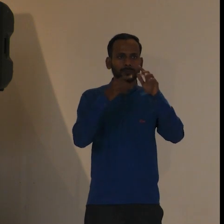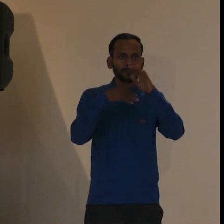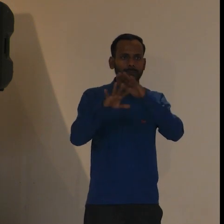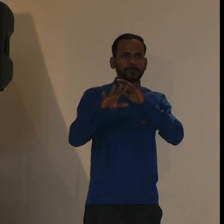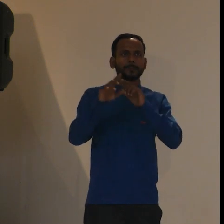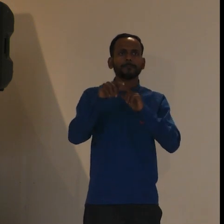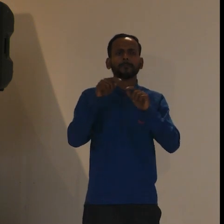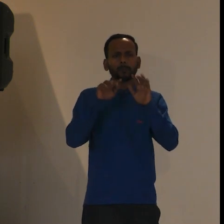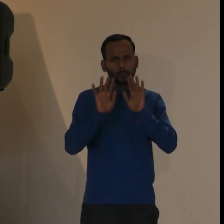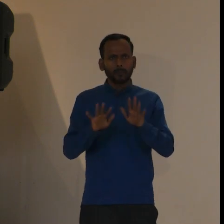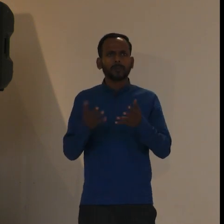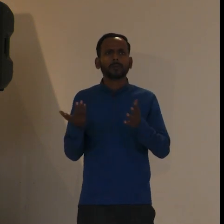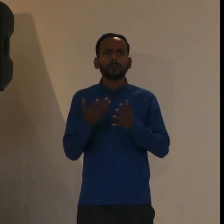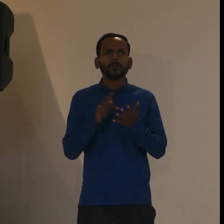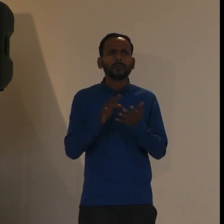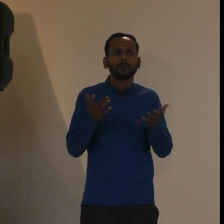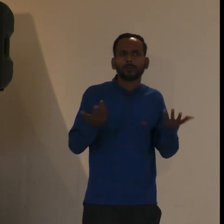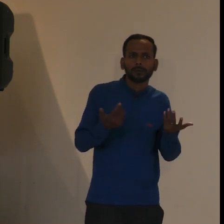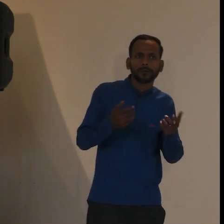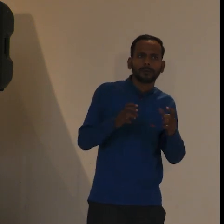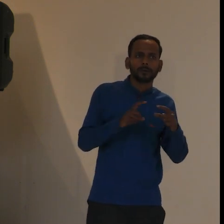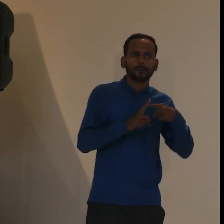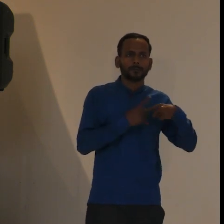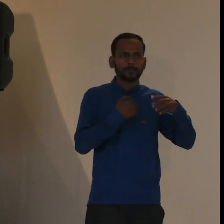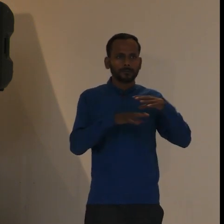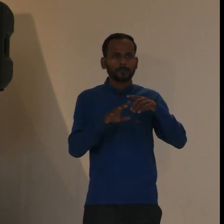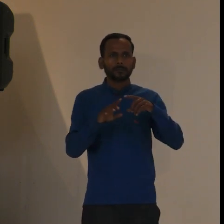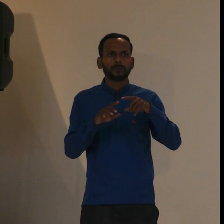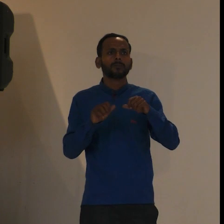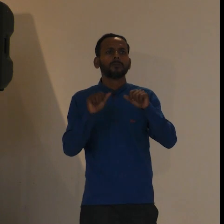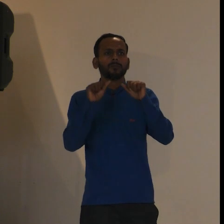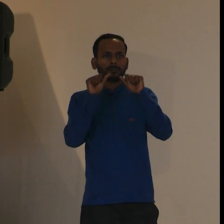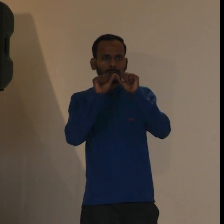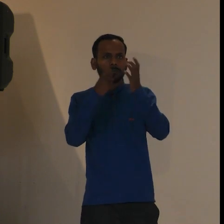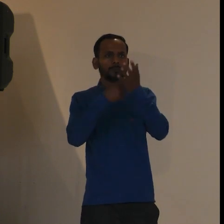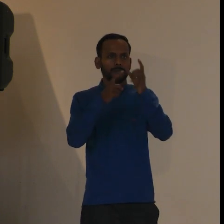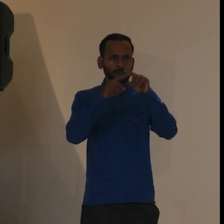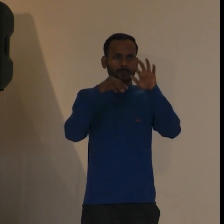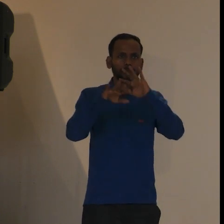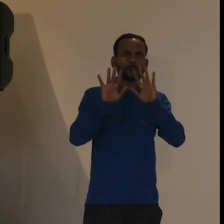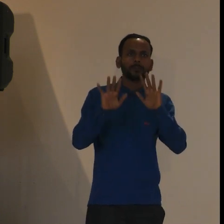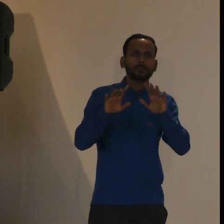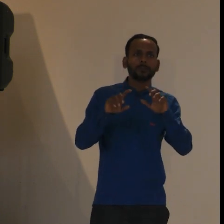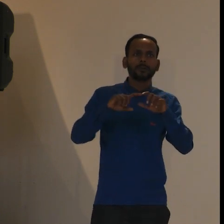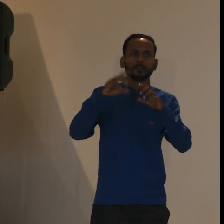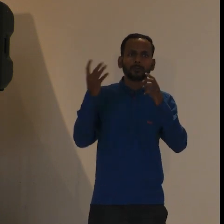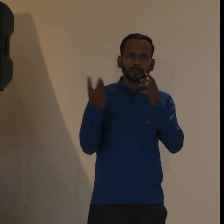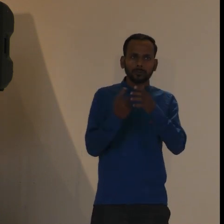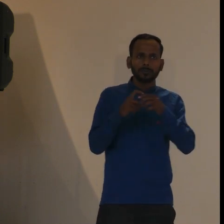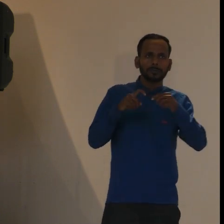Christian homes. I don't come from a Christian home. Our house is full of Christian art, including,